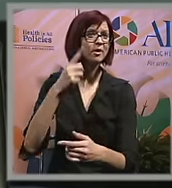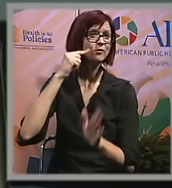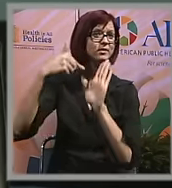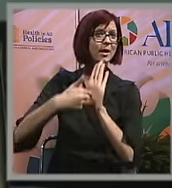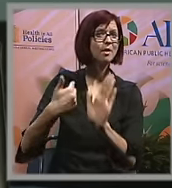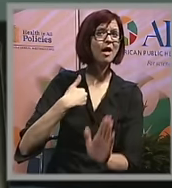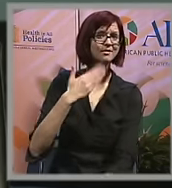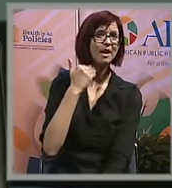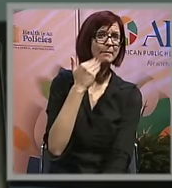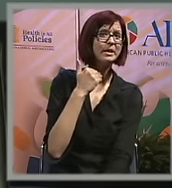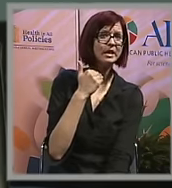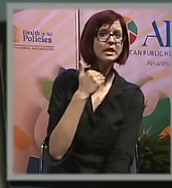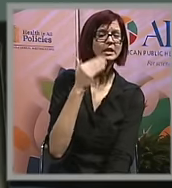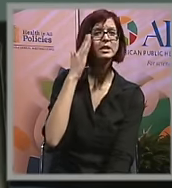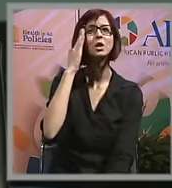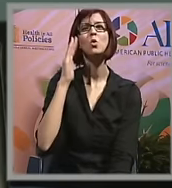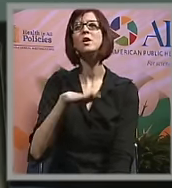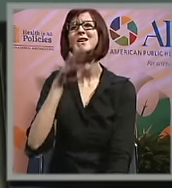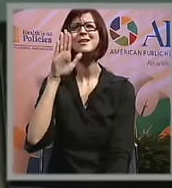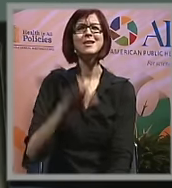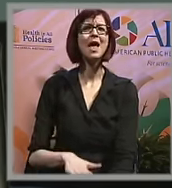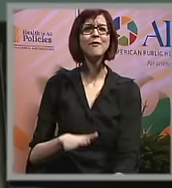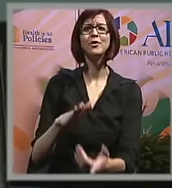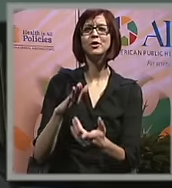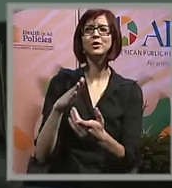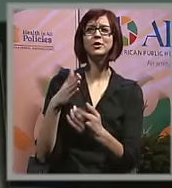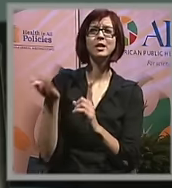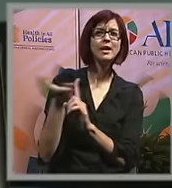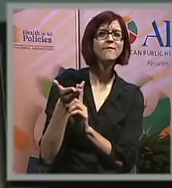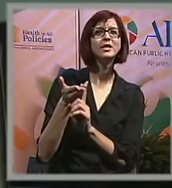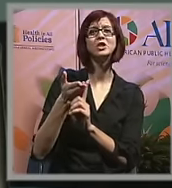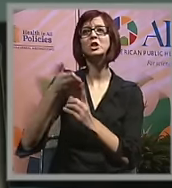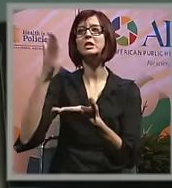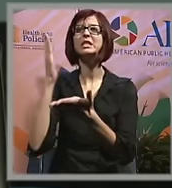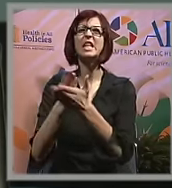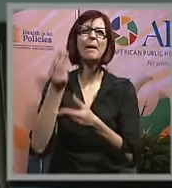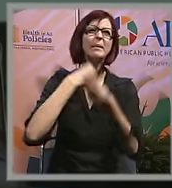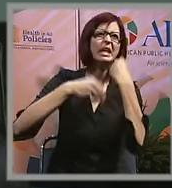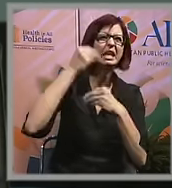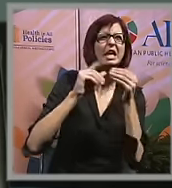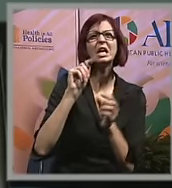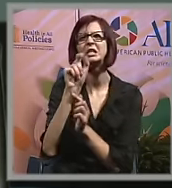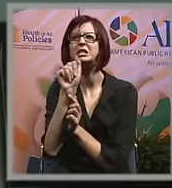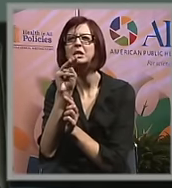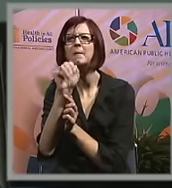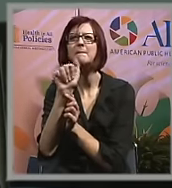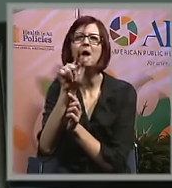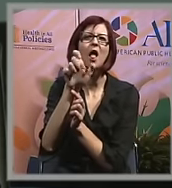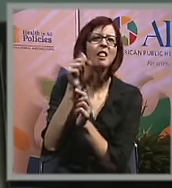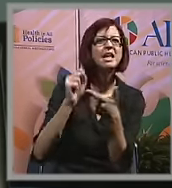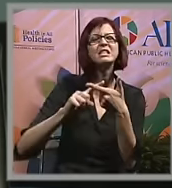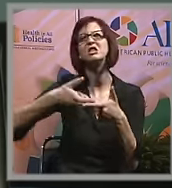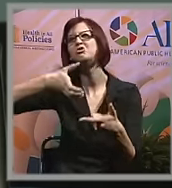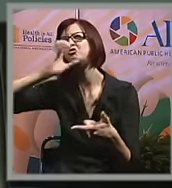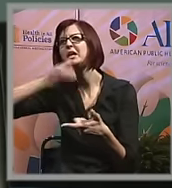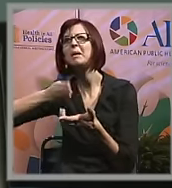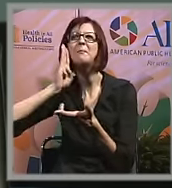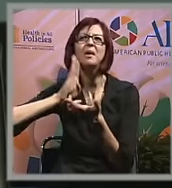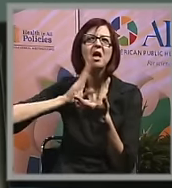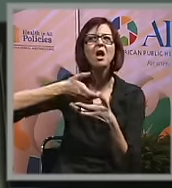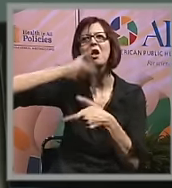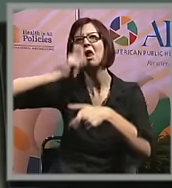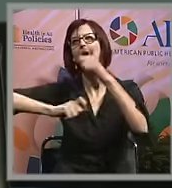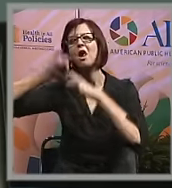and we could never get her to stop, you know, eating the tamales and drinking beer and, you